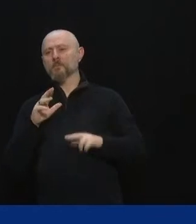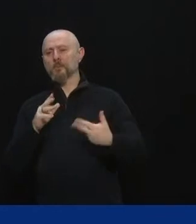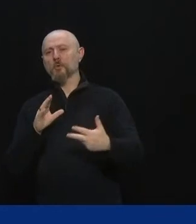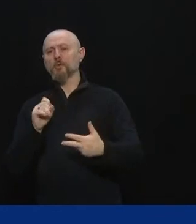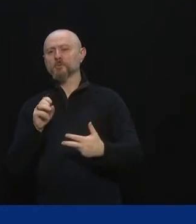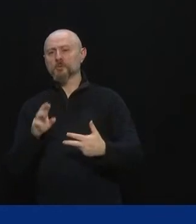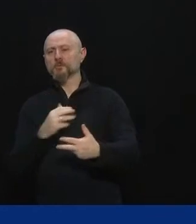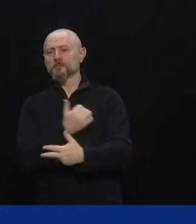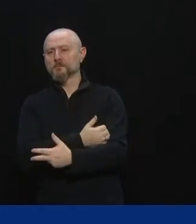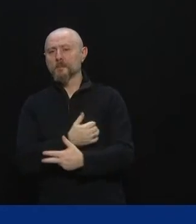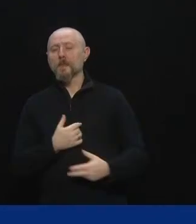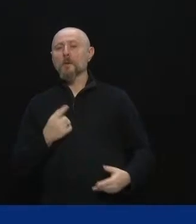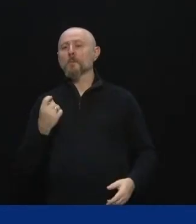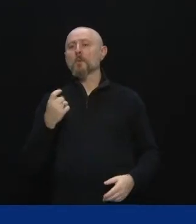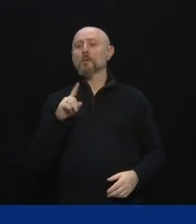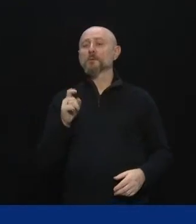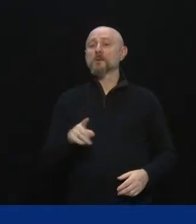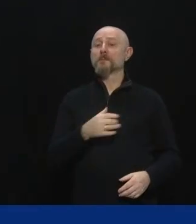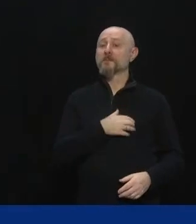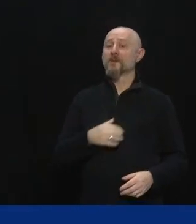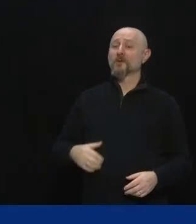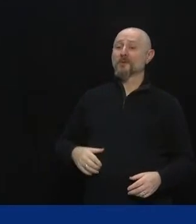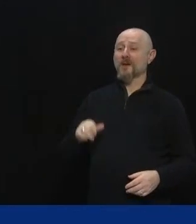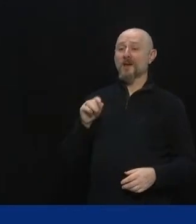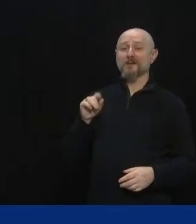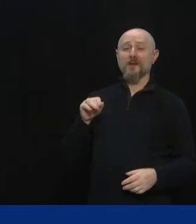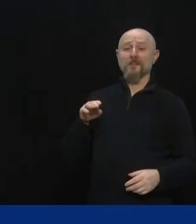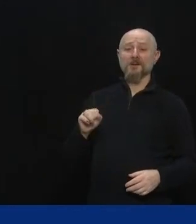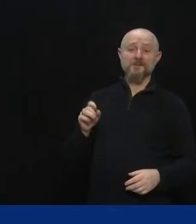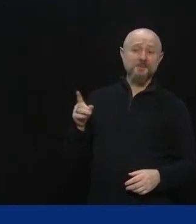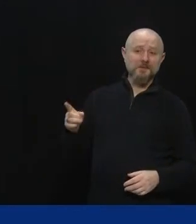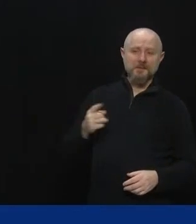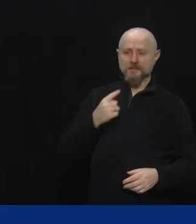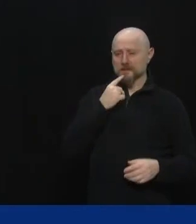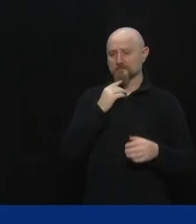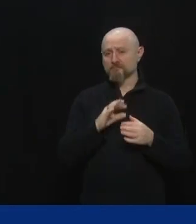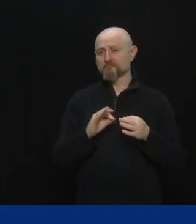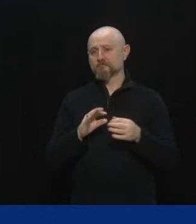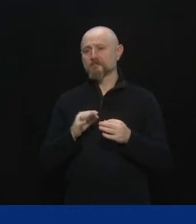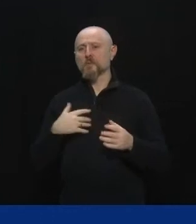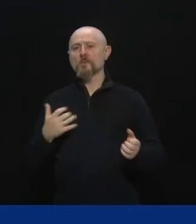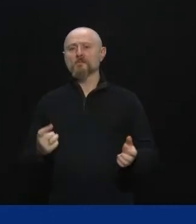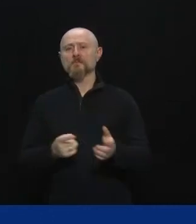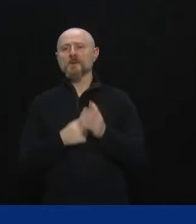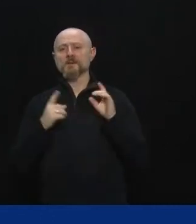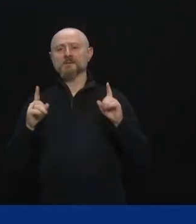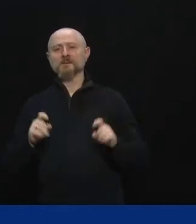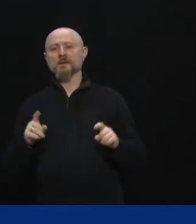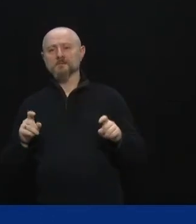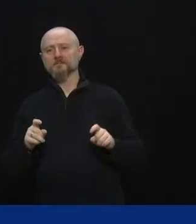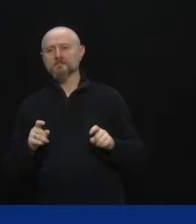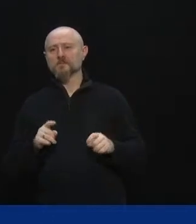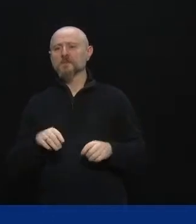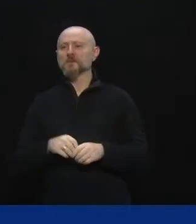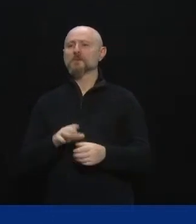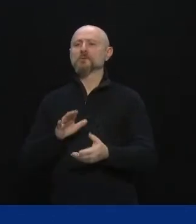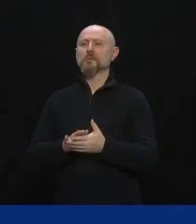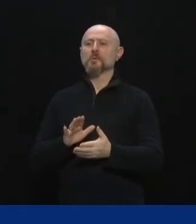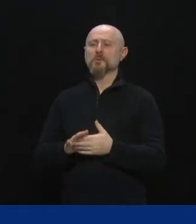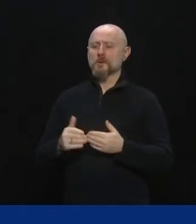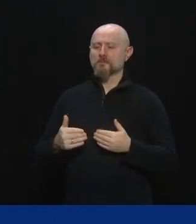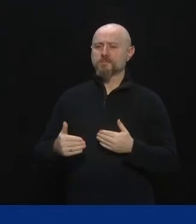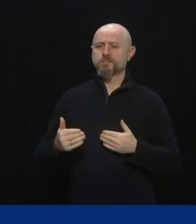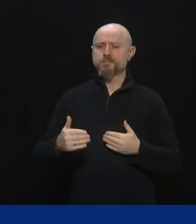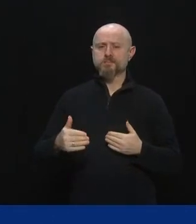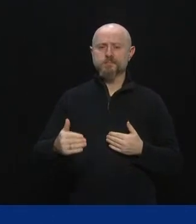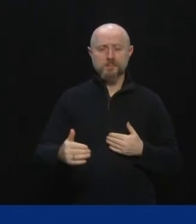Adams has talked a lot about wanting mandating COVID testing in schools, regularly for kids, but